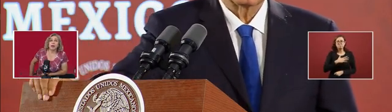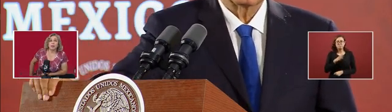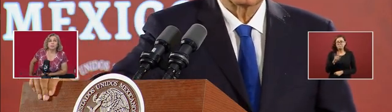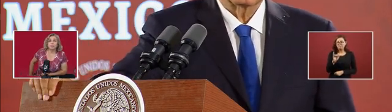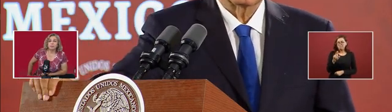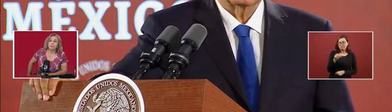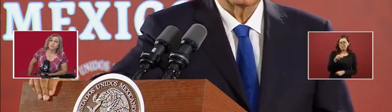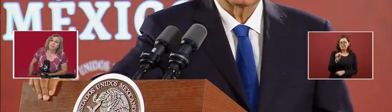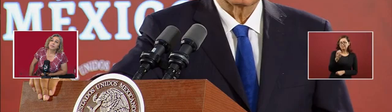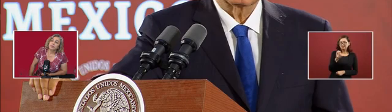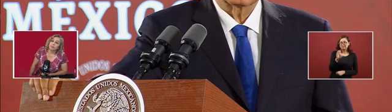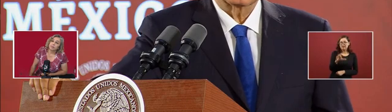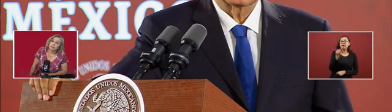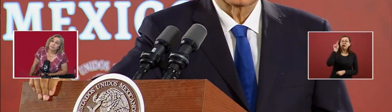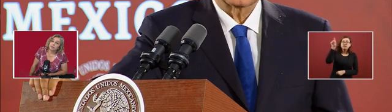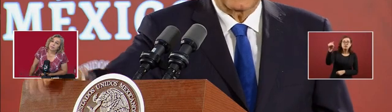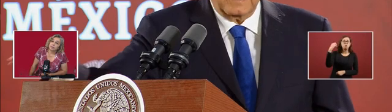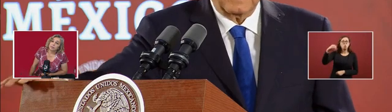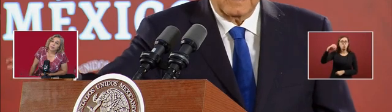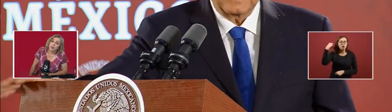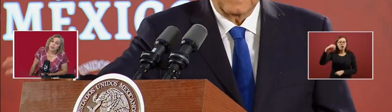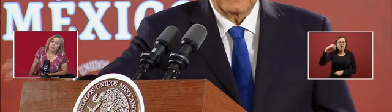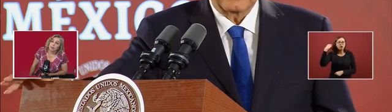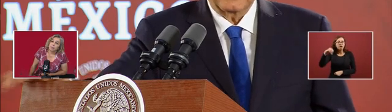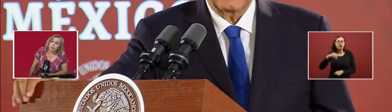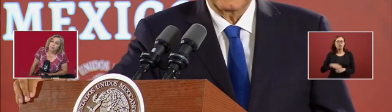The honesty of the public